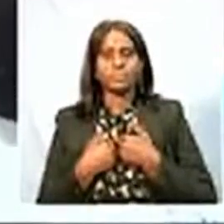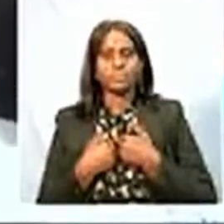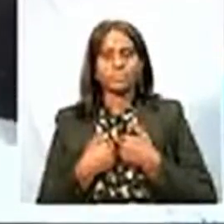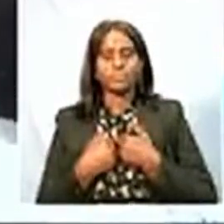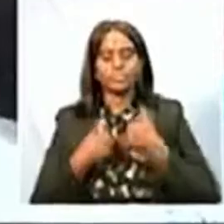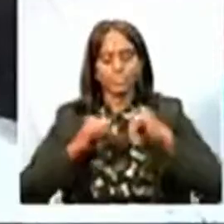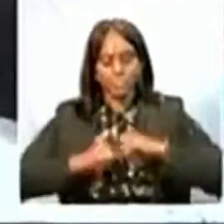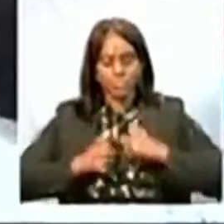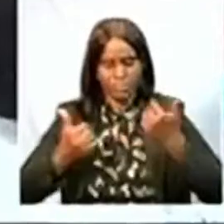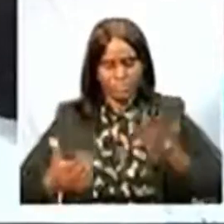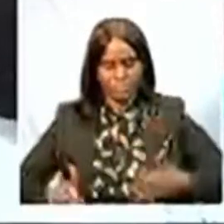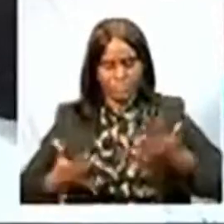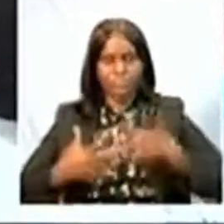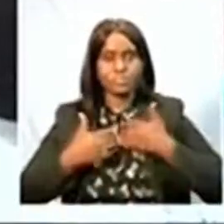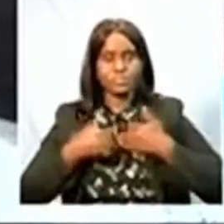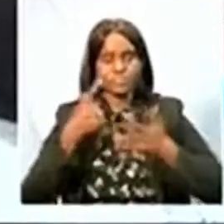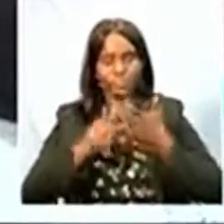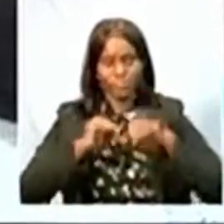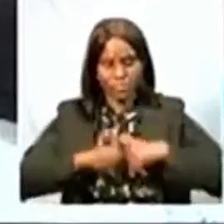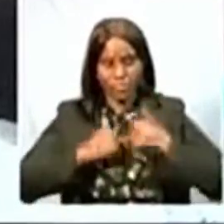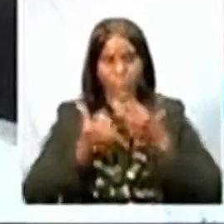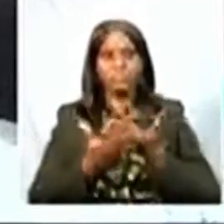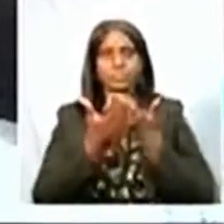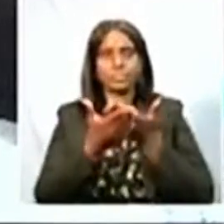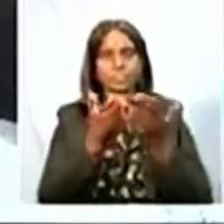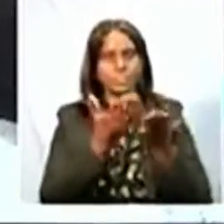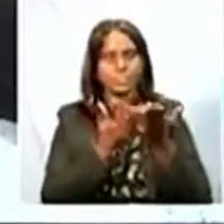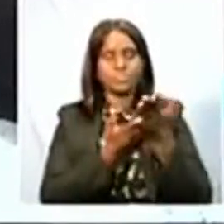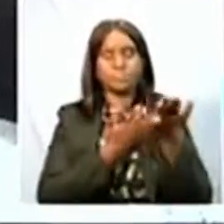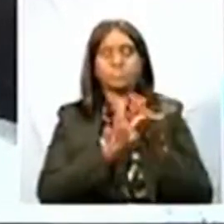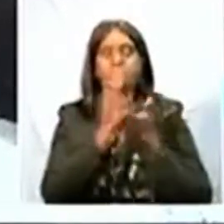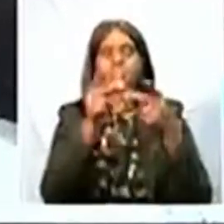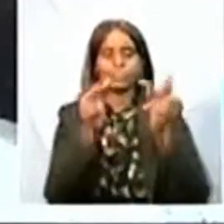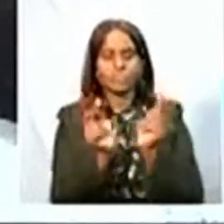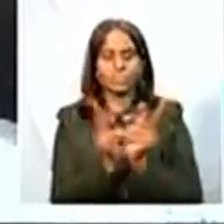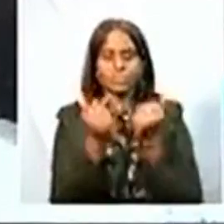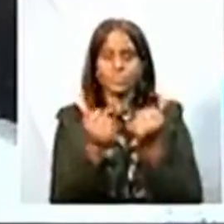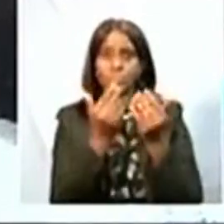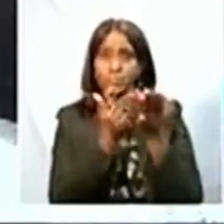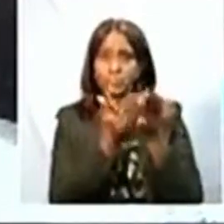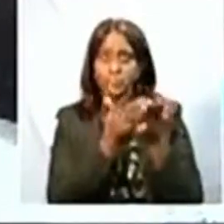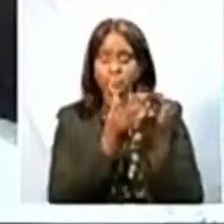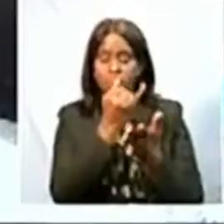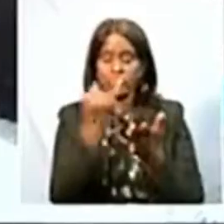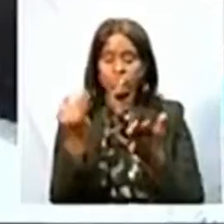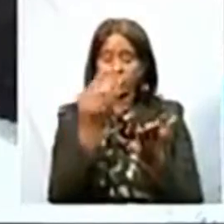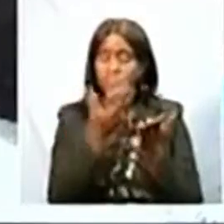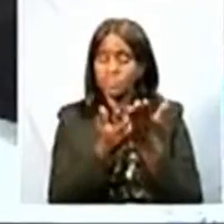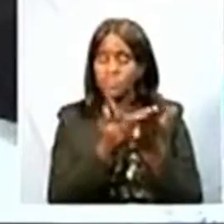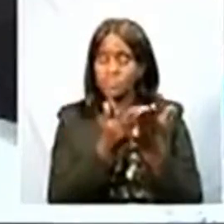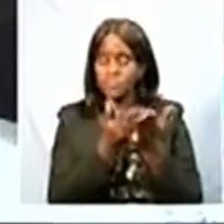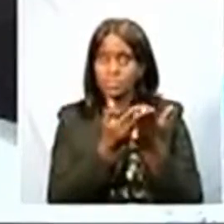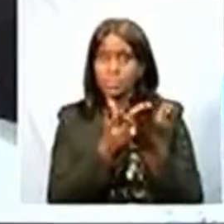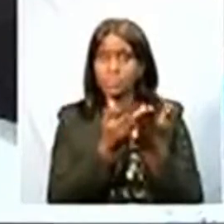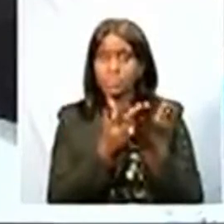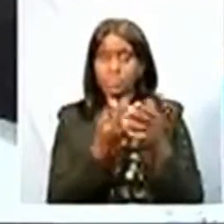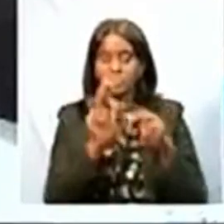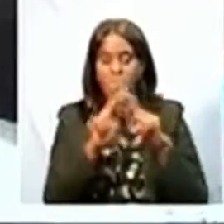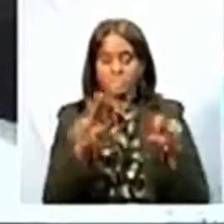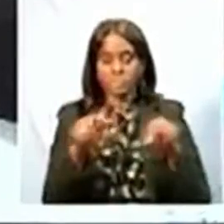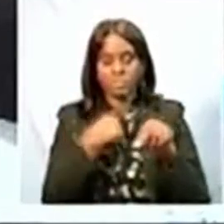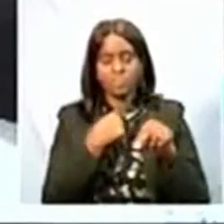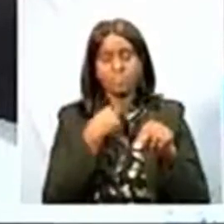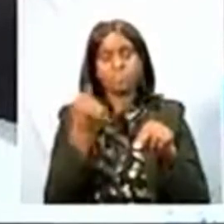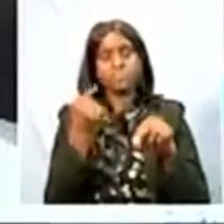Chair. We are satisfied that what we are submitting is the correct position. Now, on the issue at hand here, Chair, I